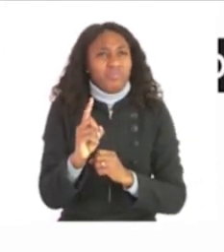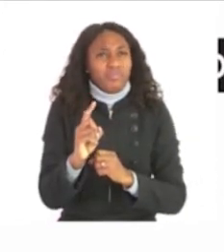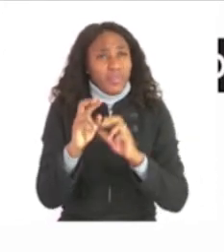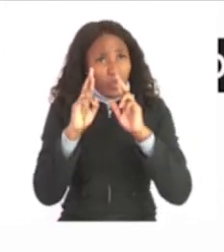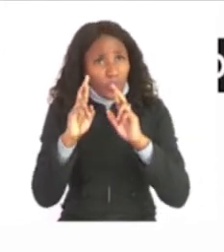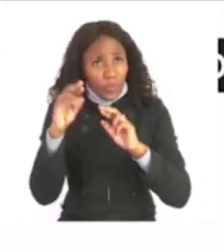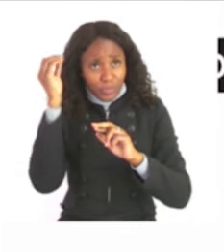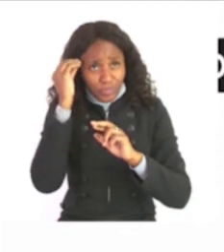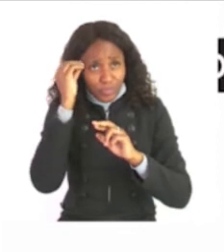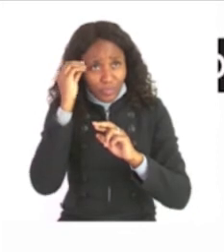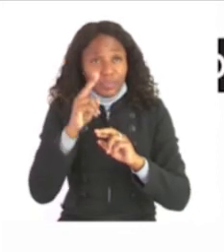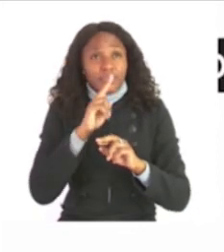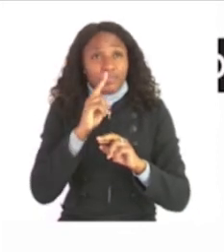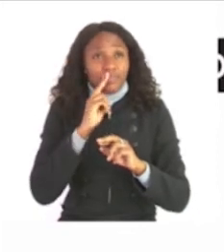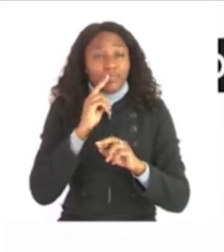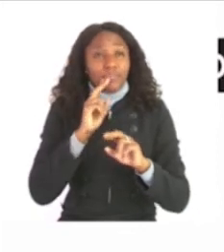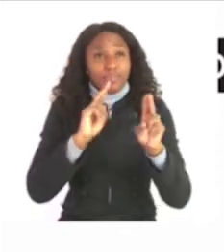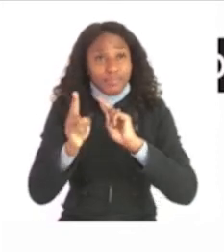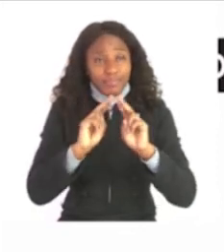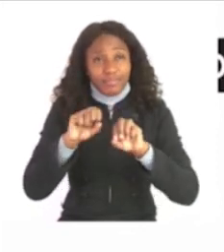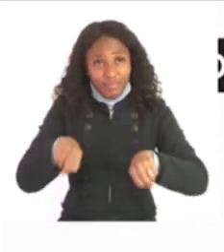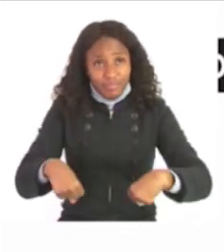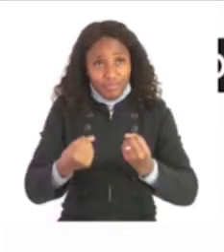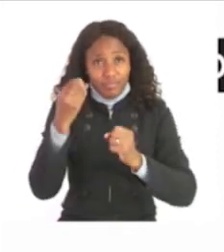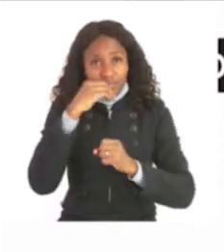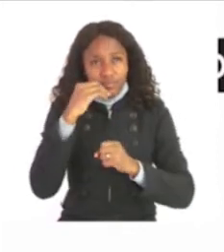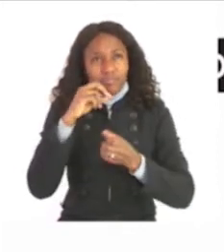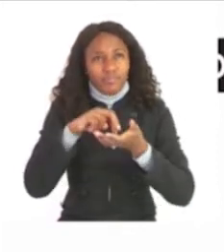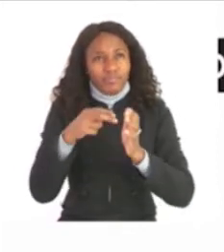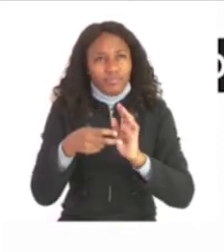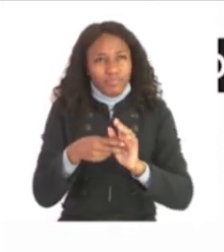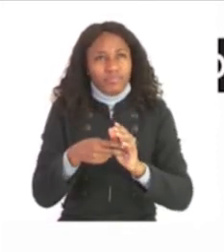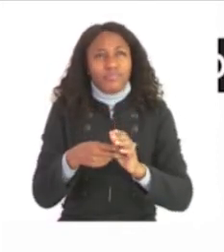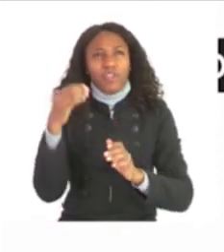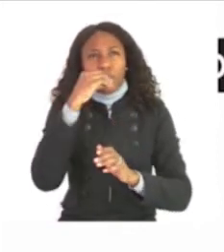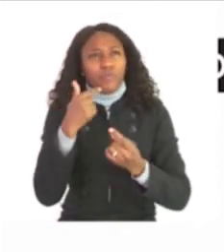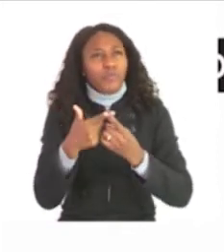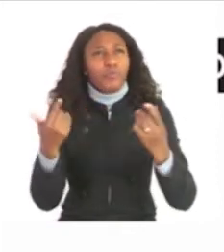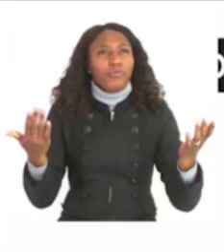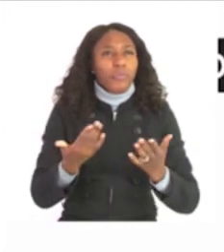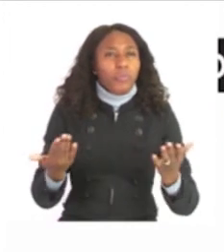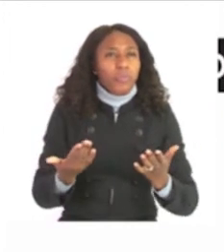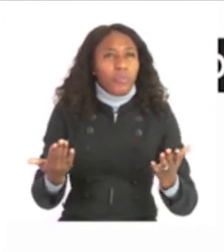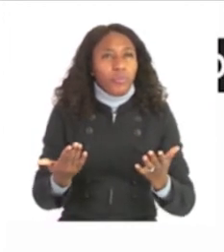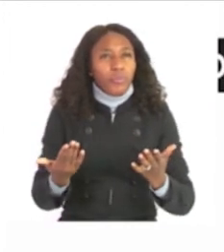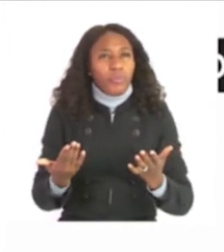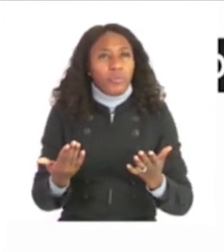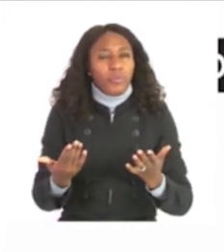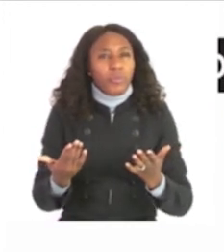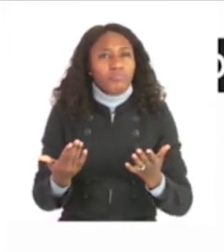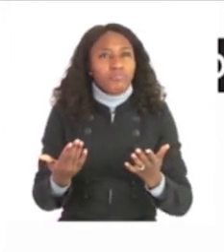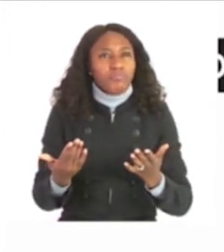the answers. When we talk of sources of food, we are referring to where does our food come from? Where do we get